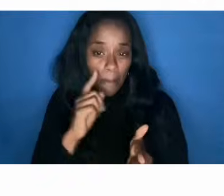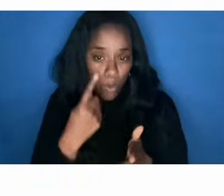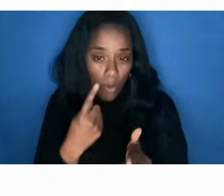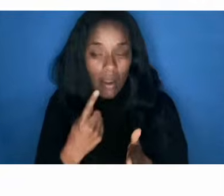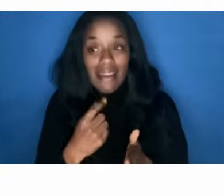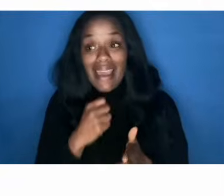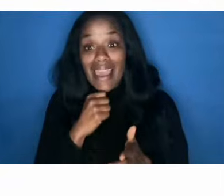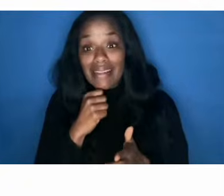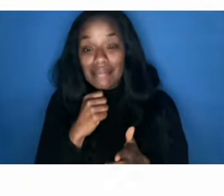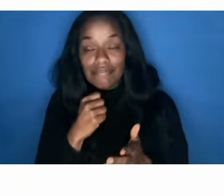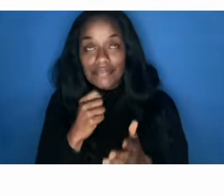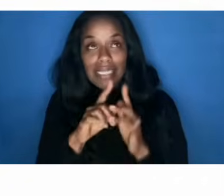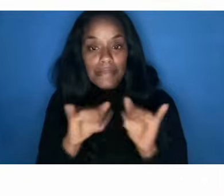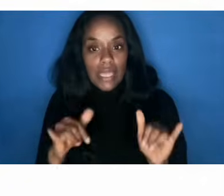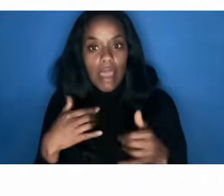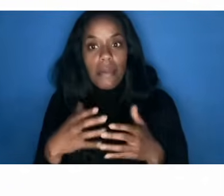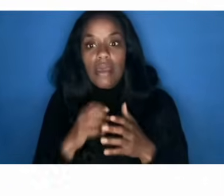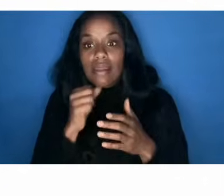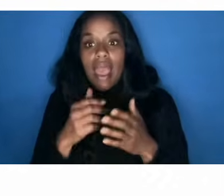in the kitchen.